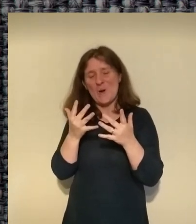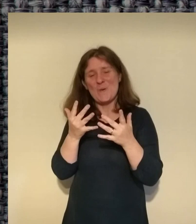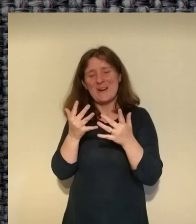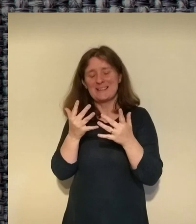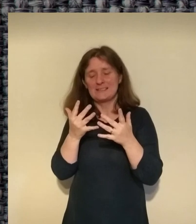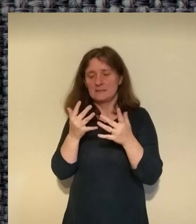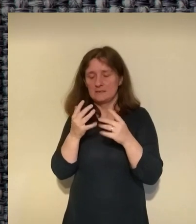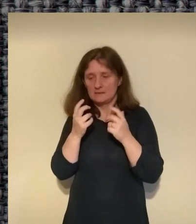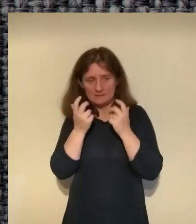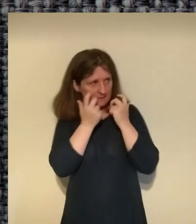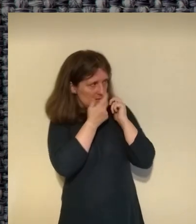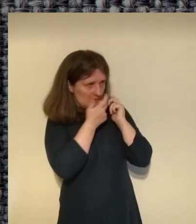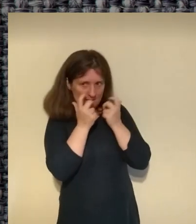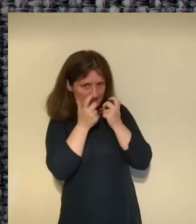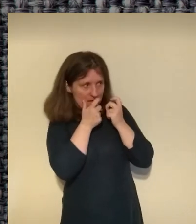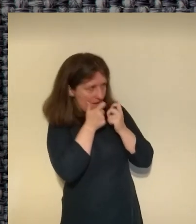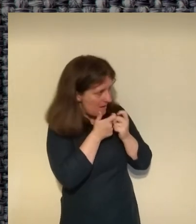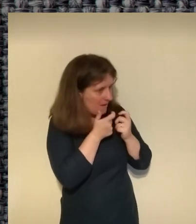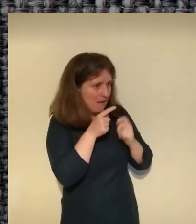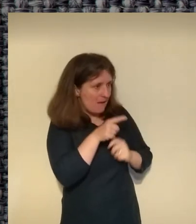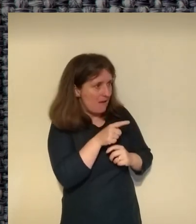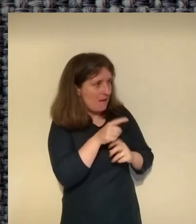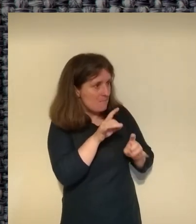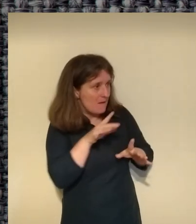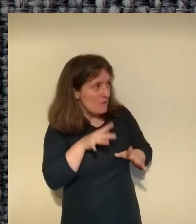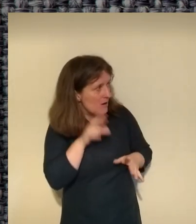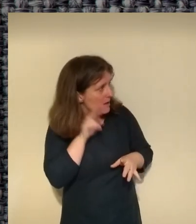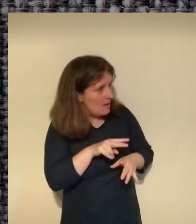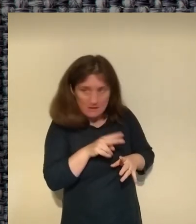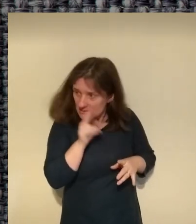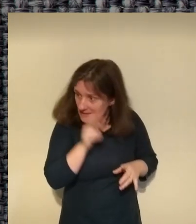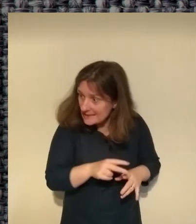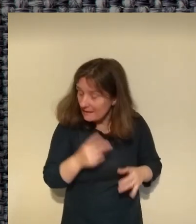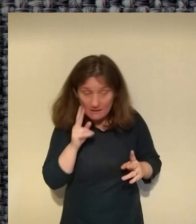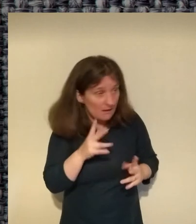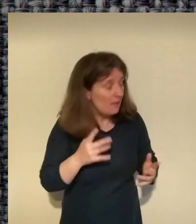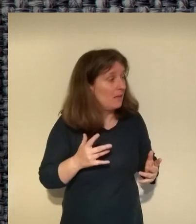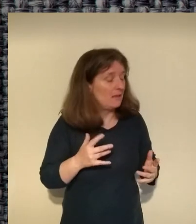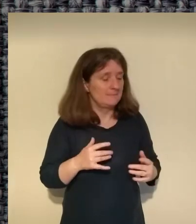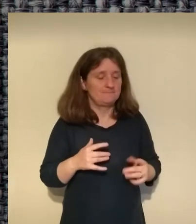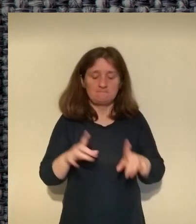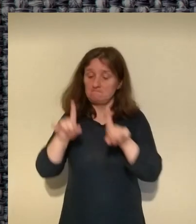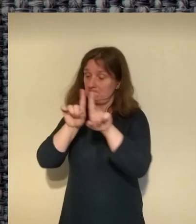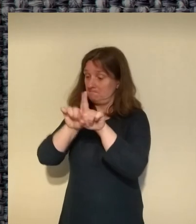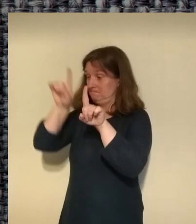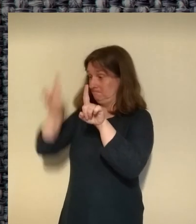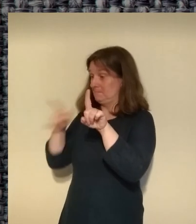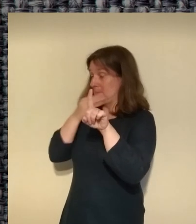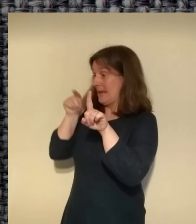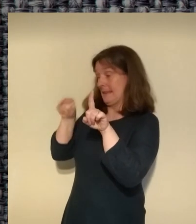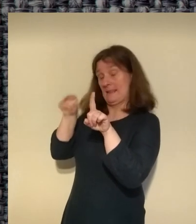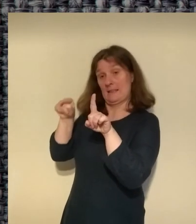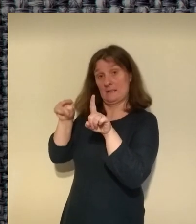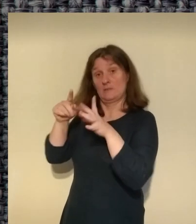ministry. But now they turn to one another in amazement at the miracle they are